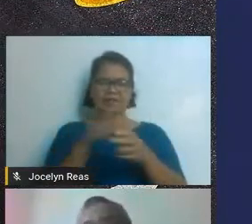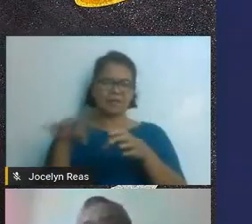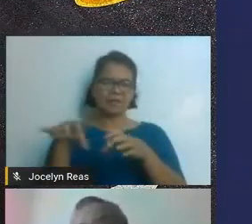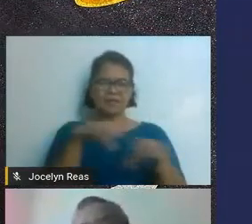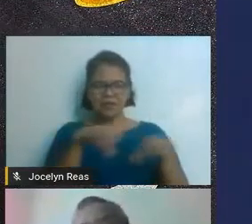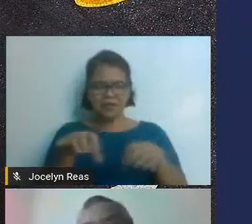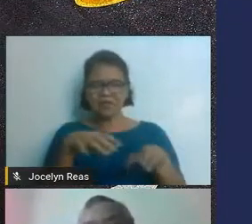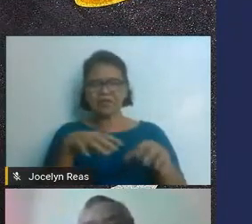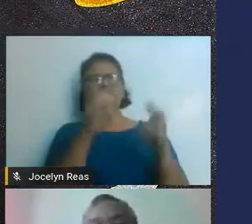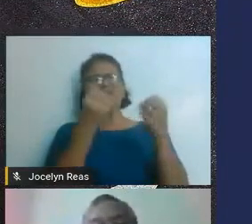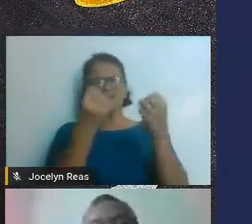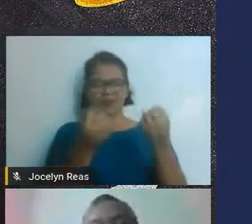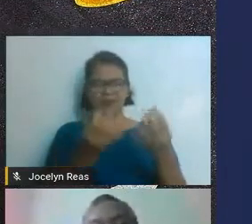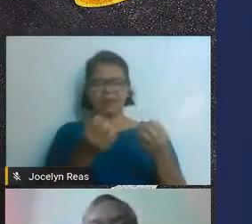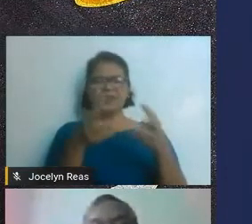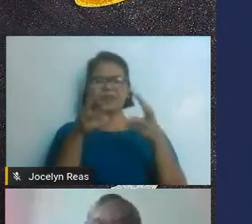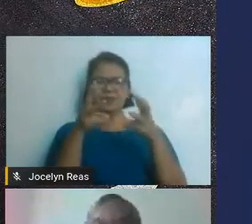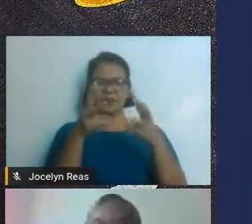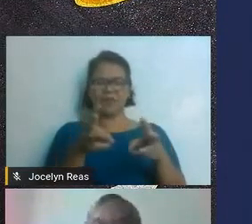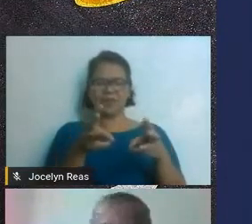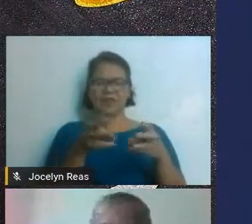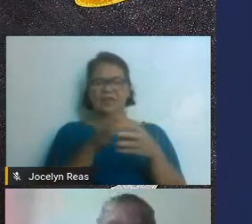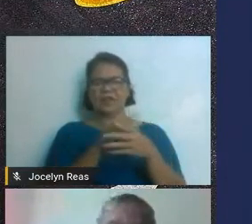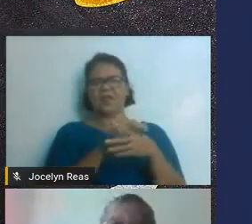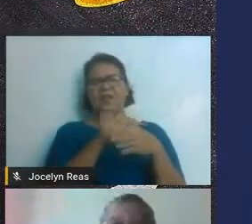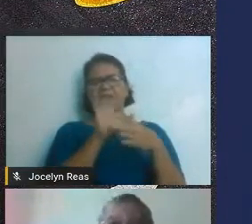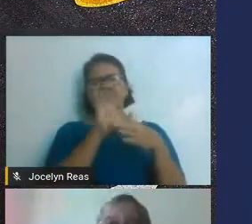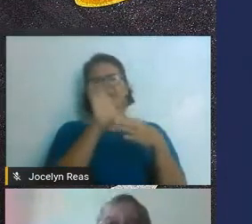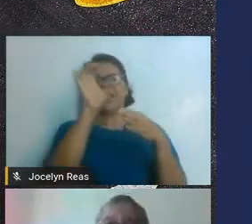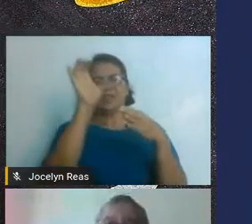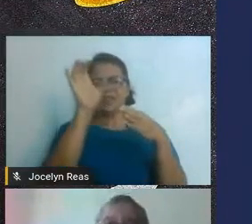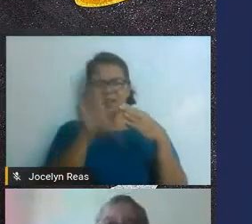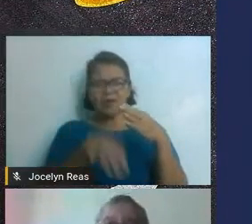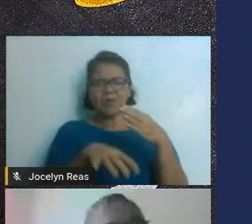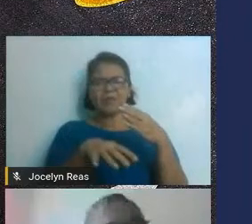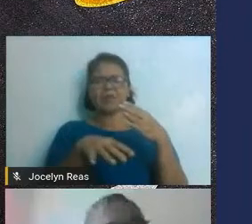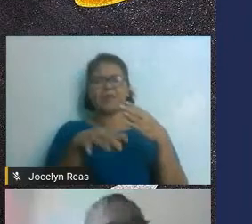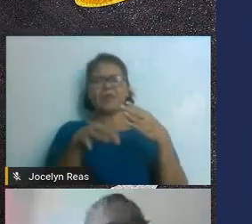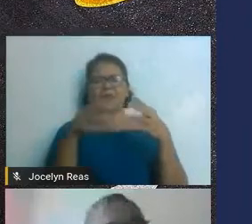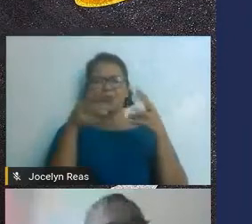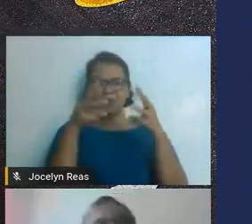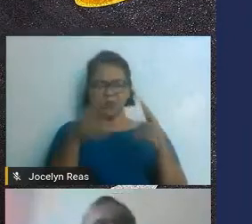complete option to homeschool the child. So, pwede po,